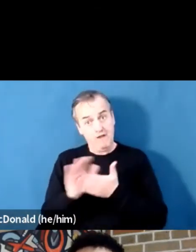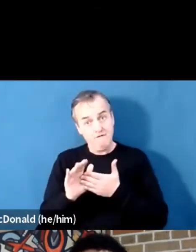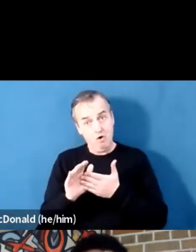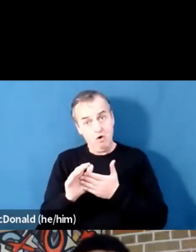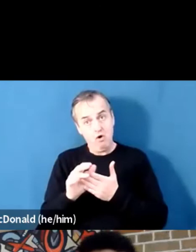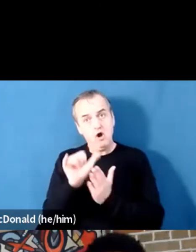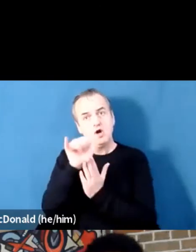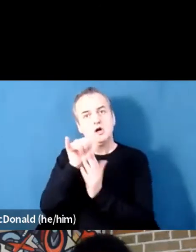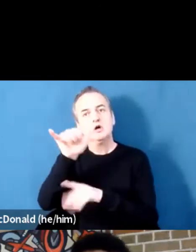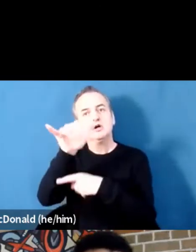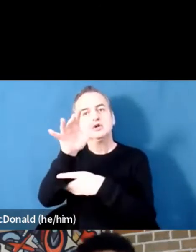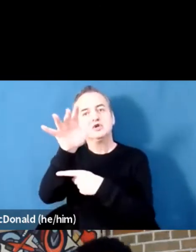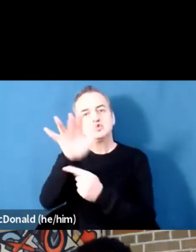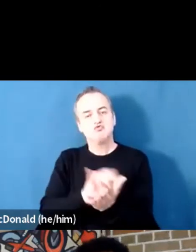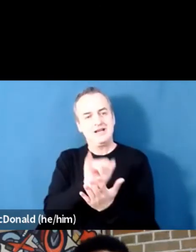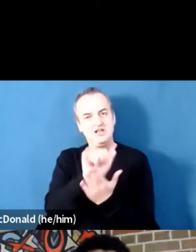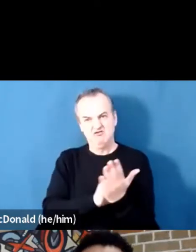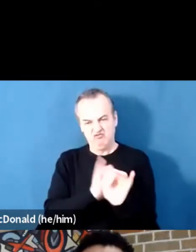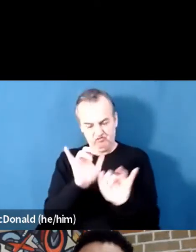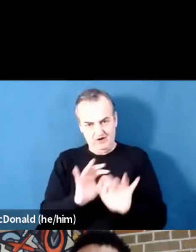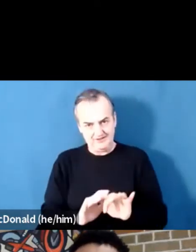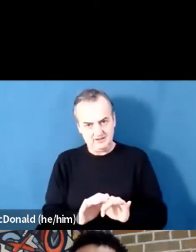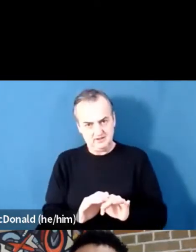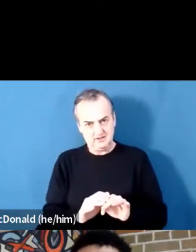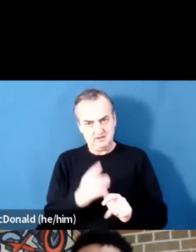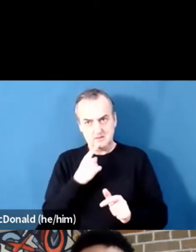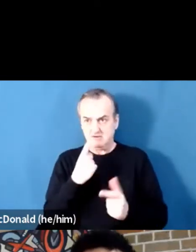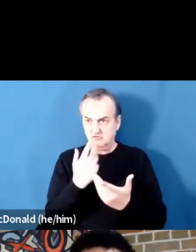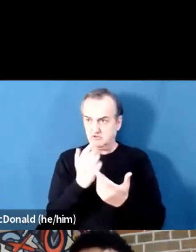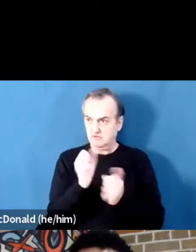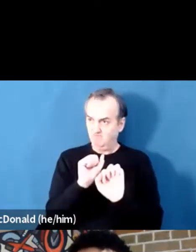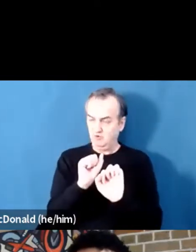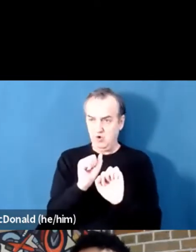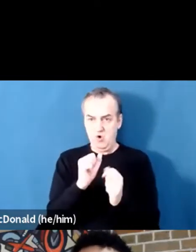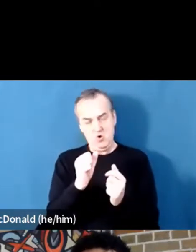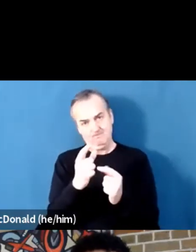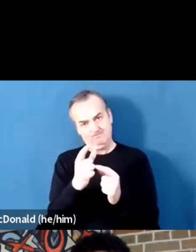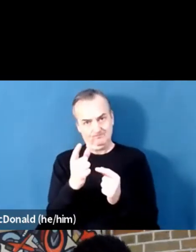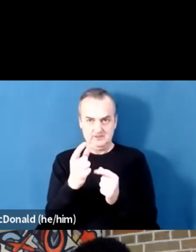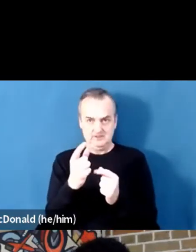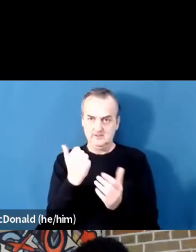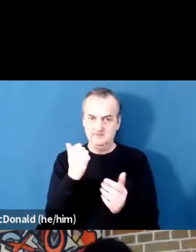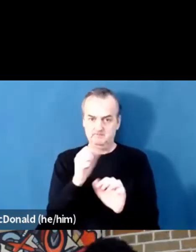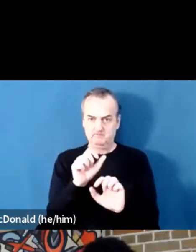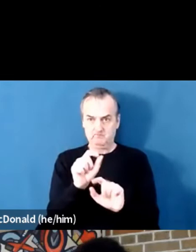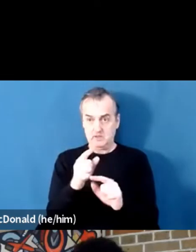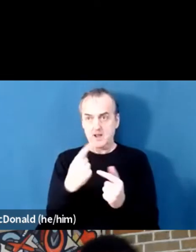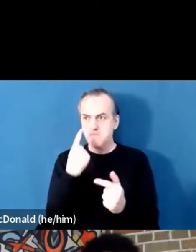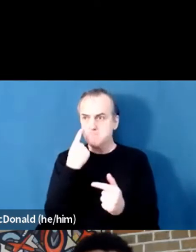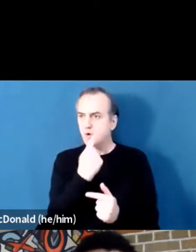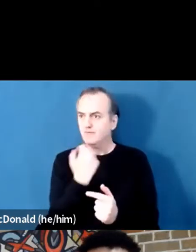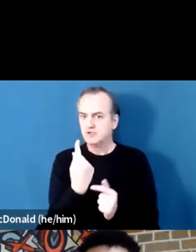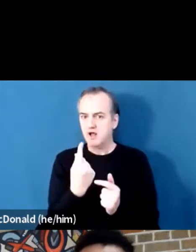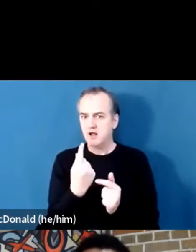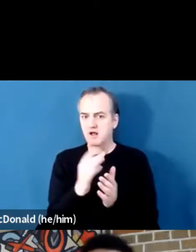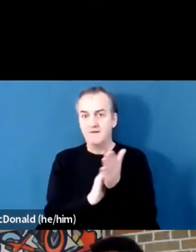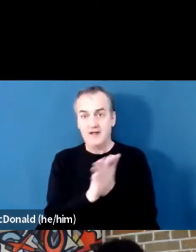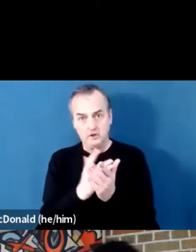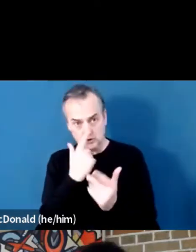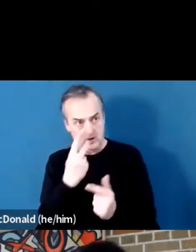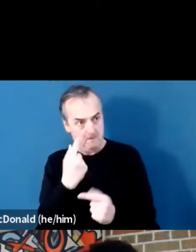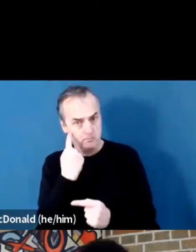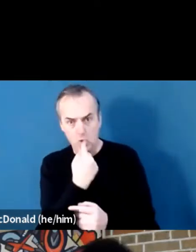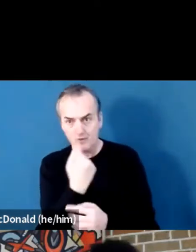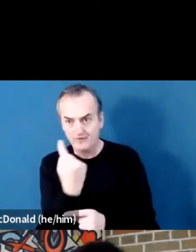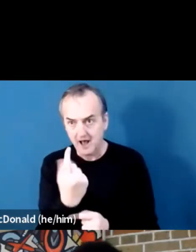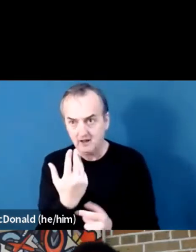had someone in coming in telling us about stamping your mark all the way throughout the episode. And I was like when you buy a Ben Sherman shirt and all the